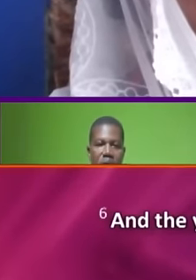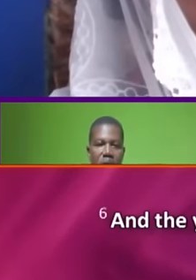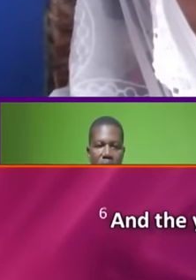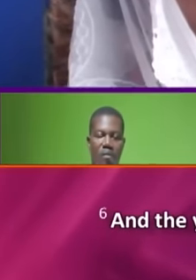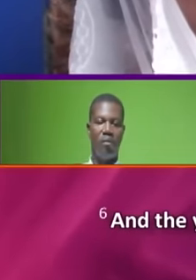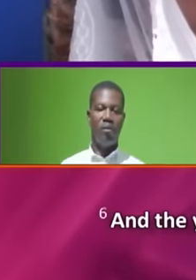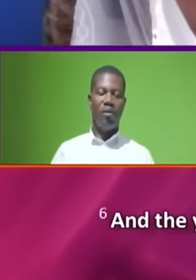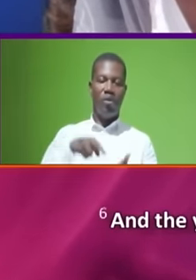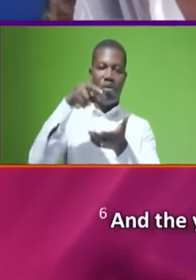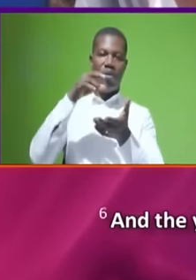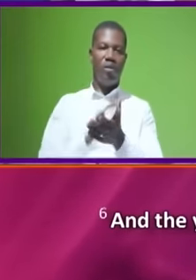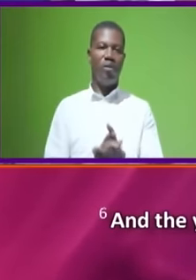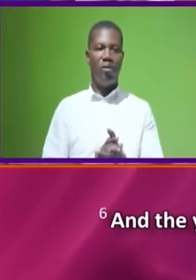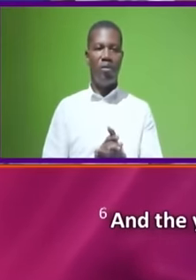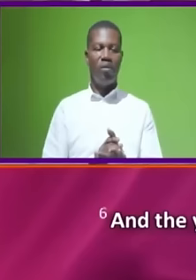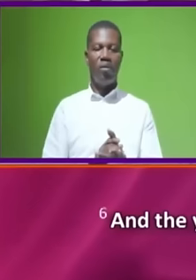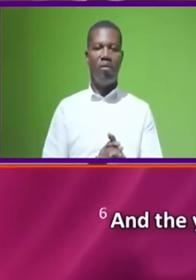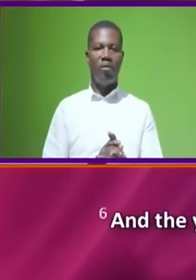And the young man arose.